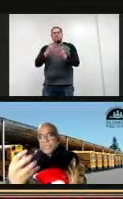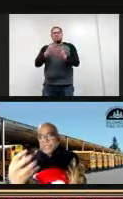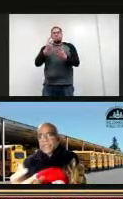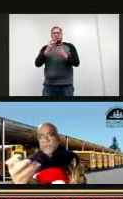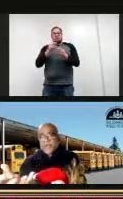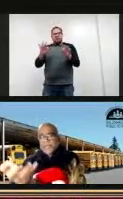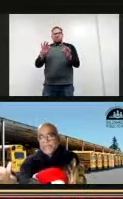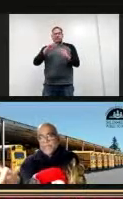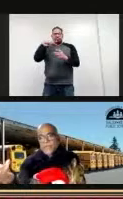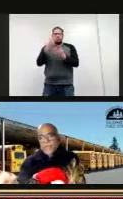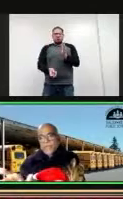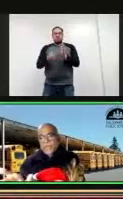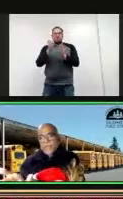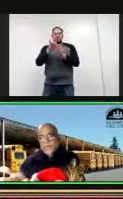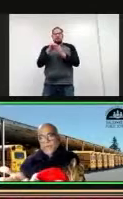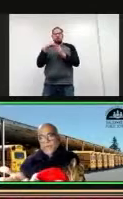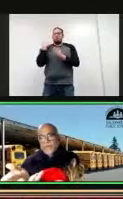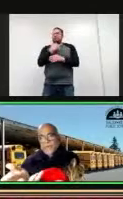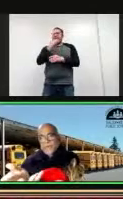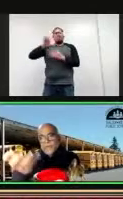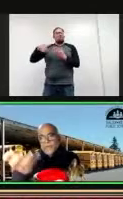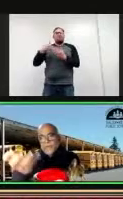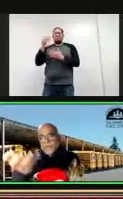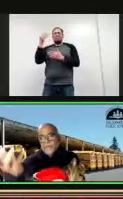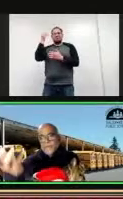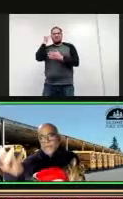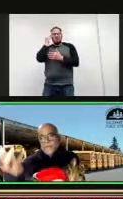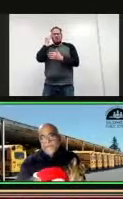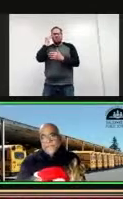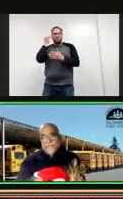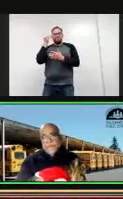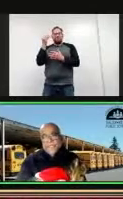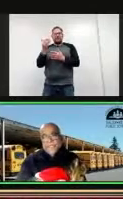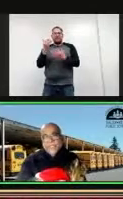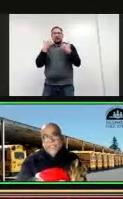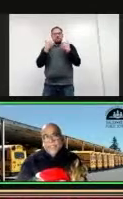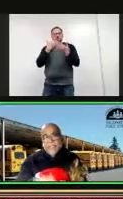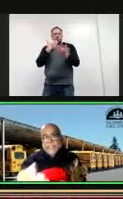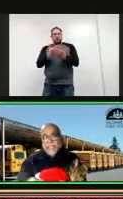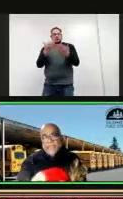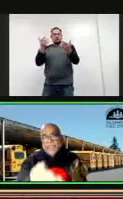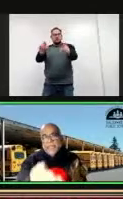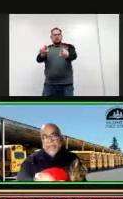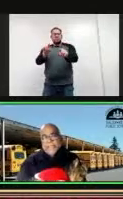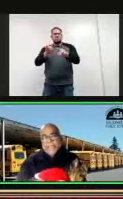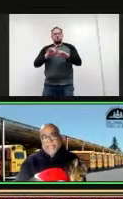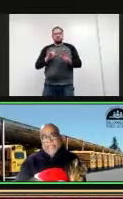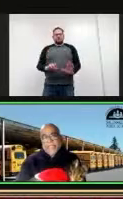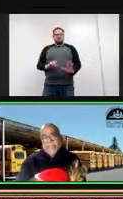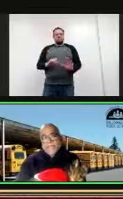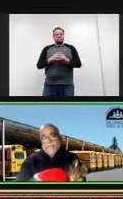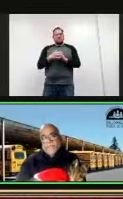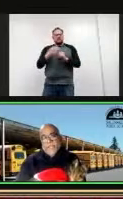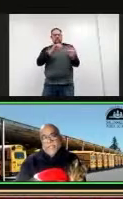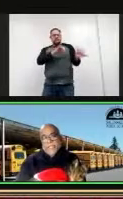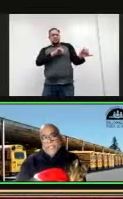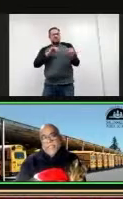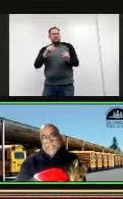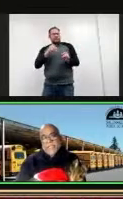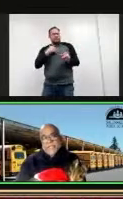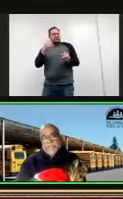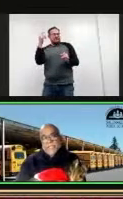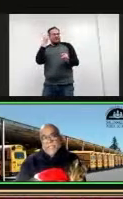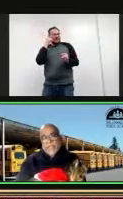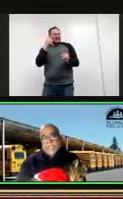is a model which we all know have one of the good results. It's the same way I was thinking, understands